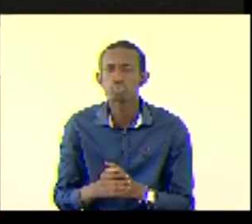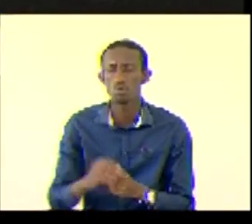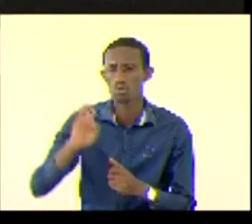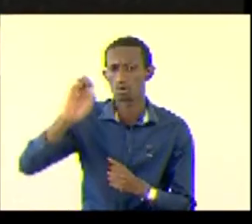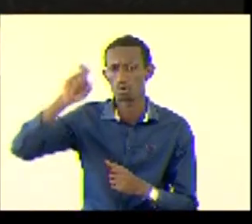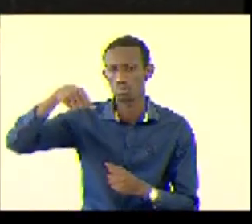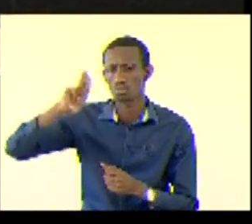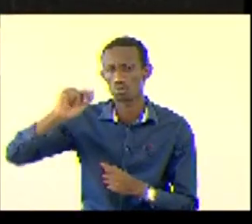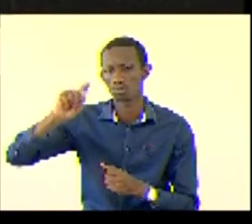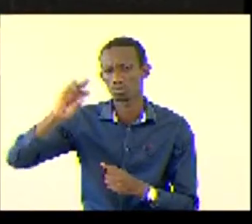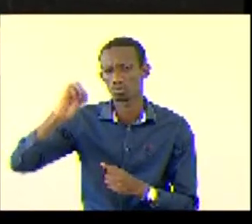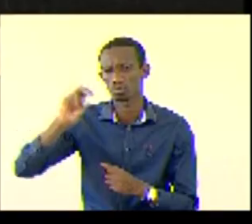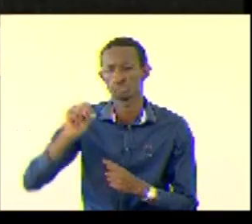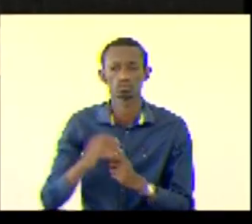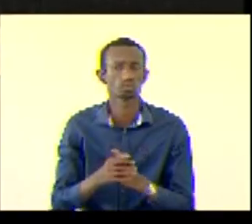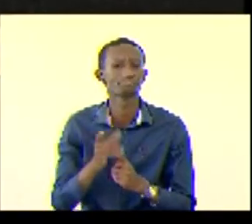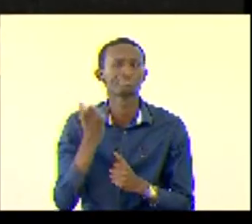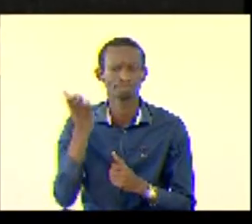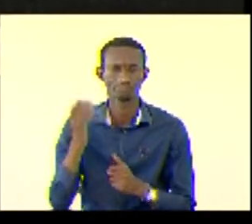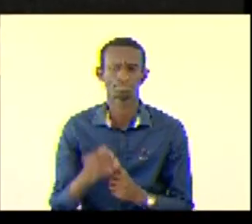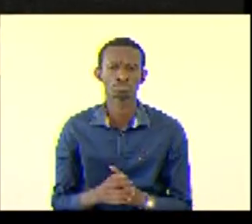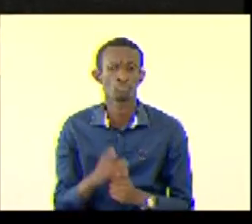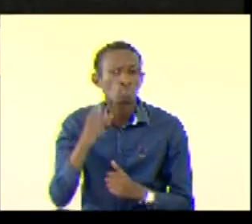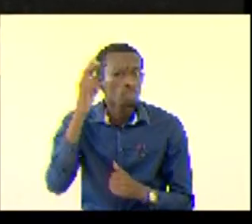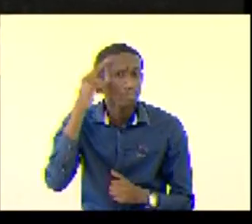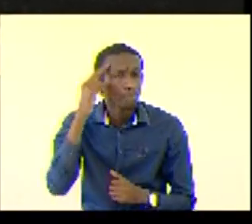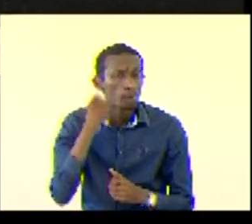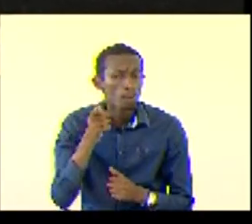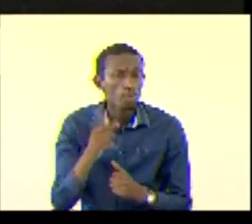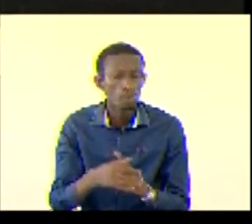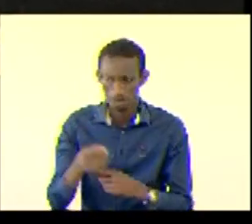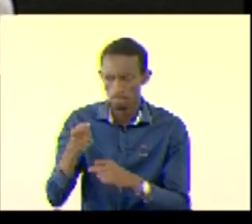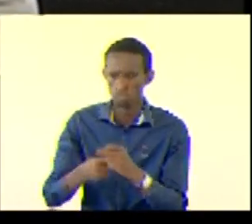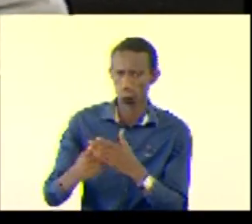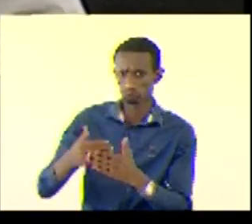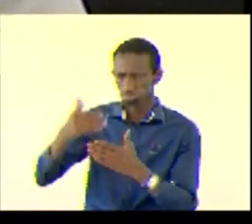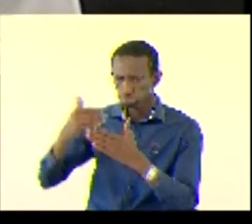equation for the reaction that took place. You remember from the previous